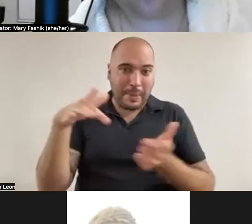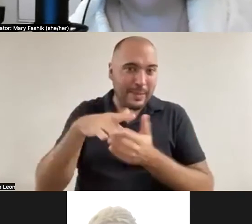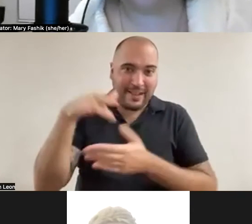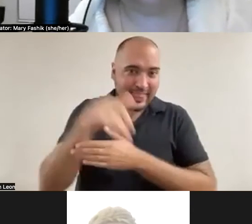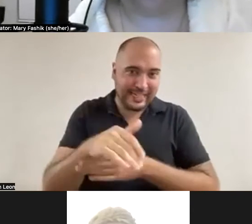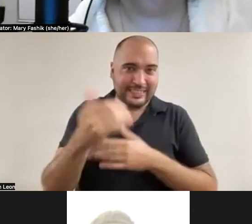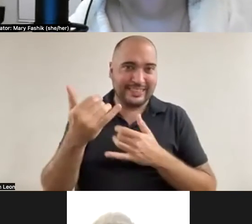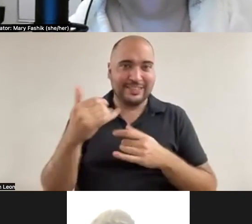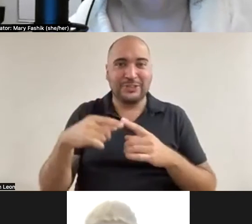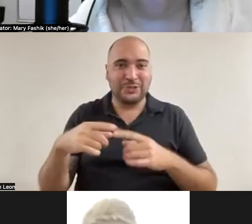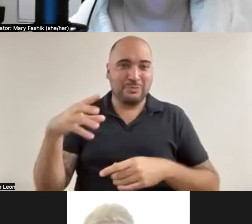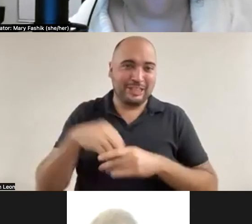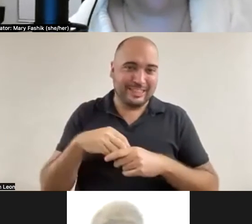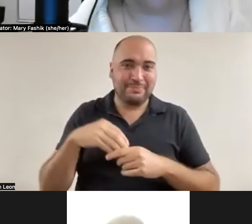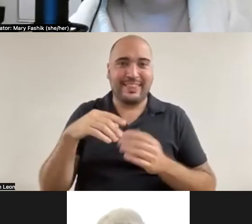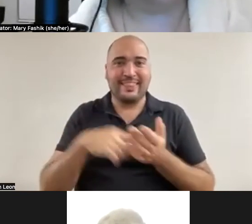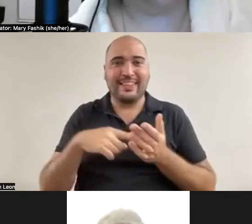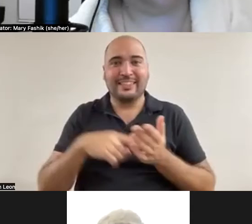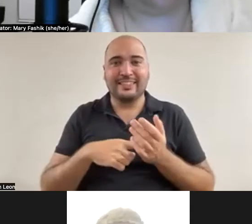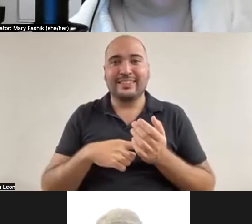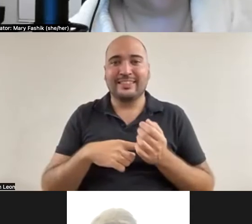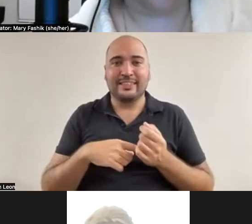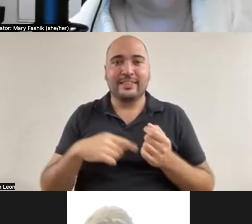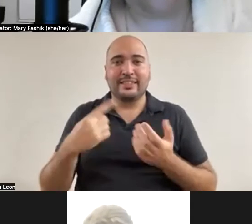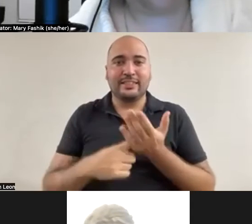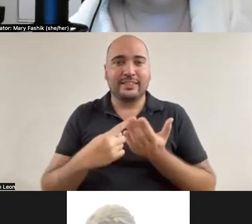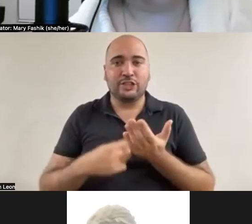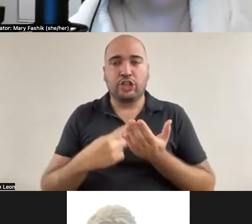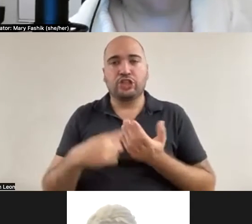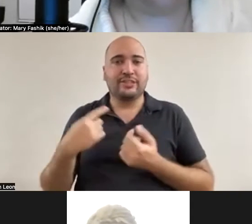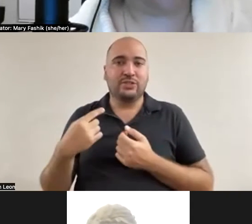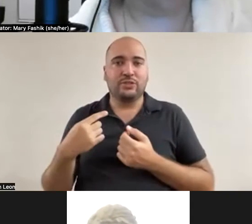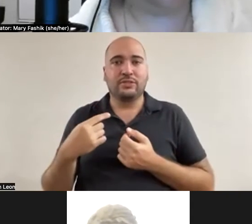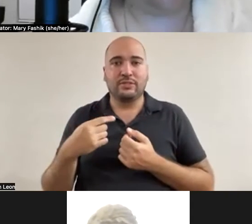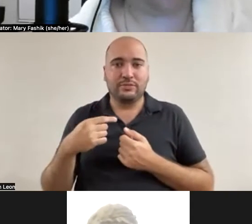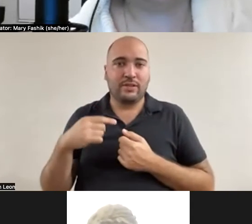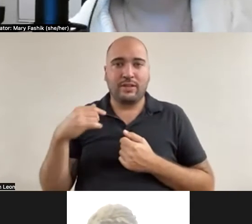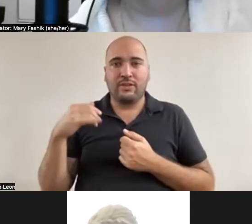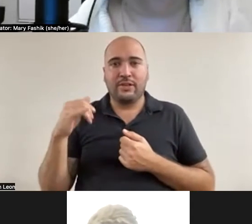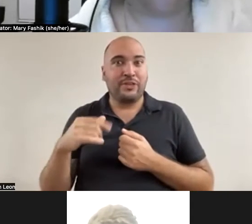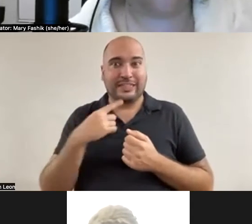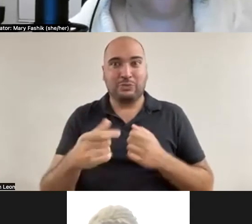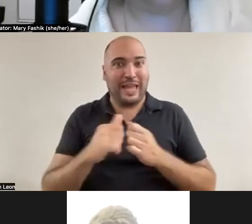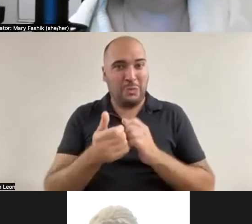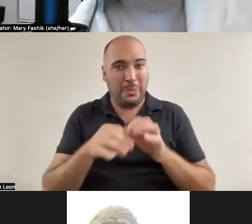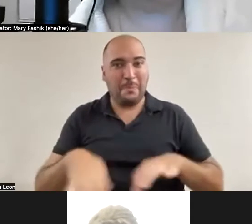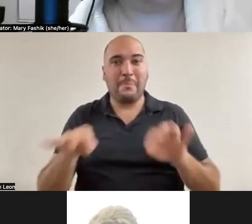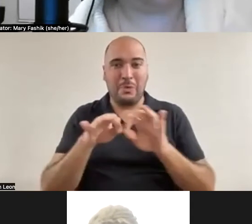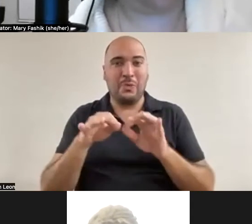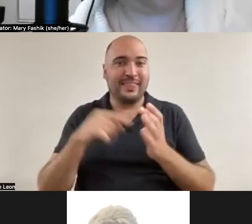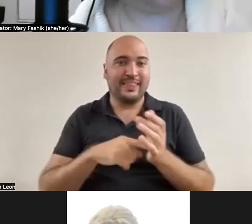night to participate in this discussion. That shows you how important